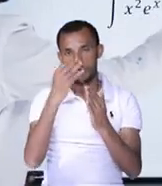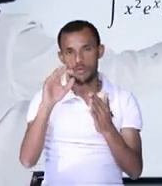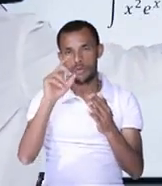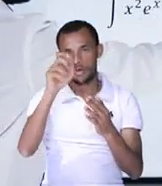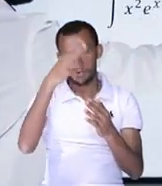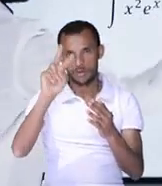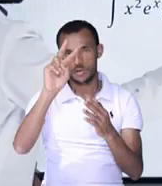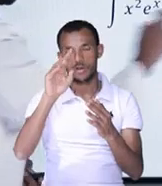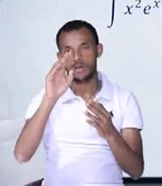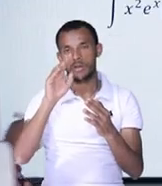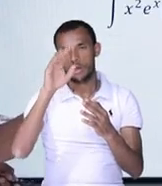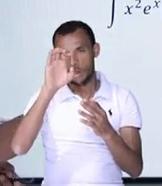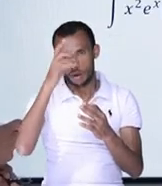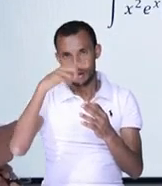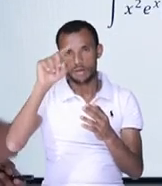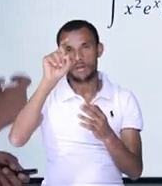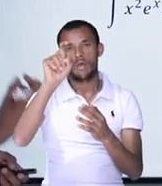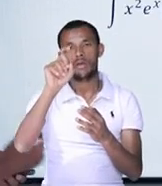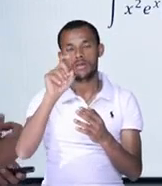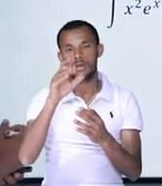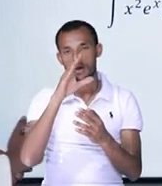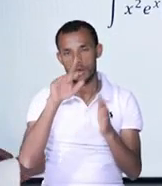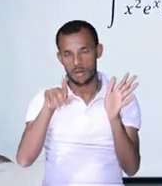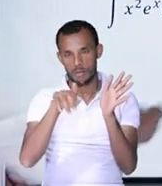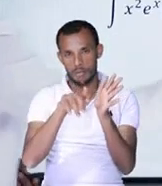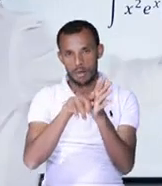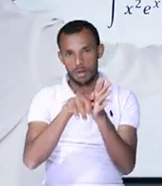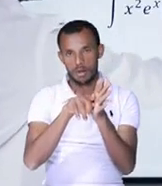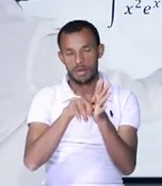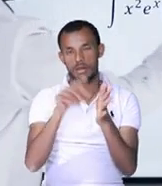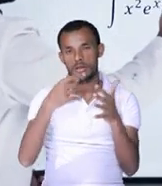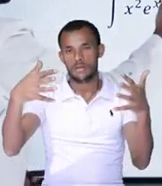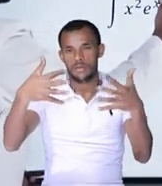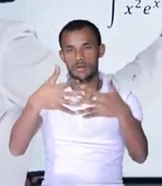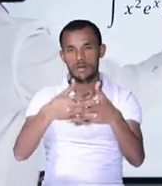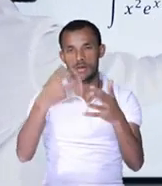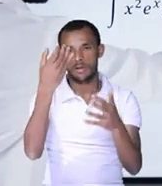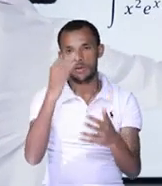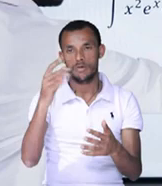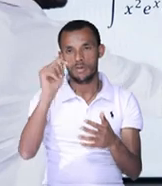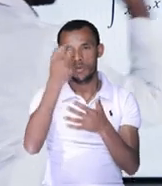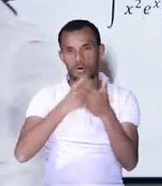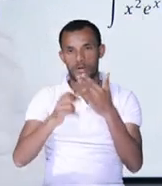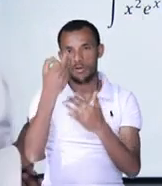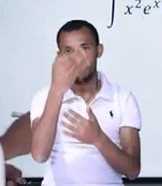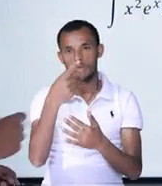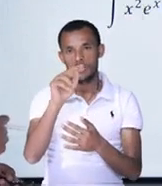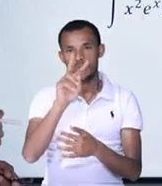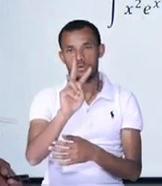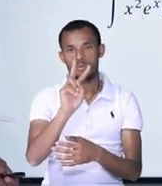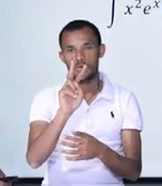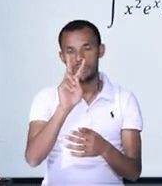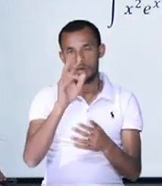x squared and e raised to x minus the integration of the product of the two. That's